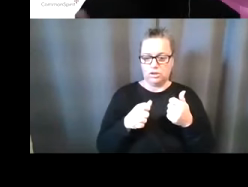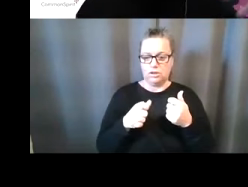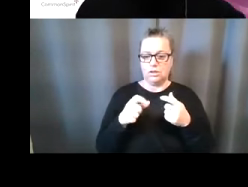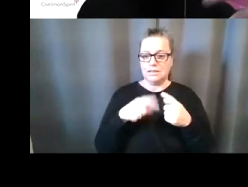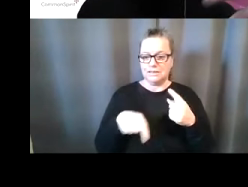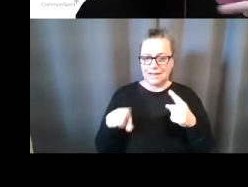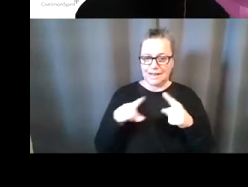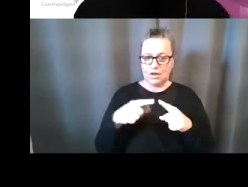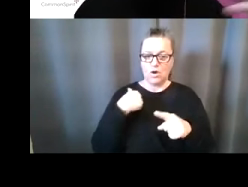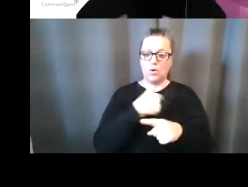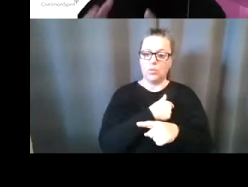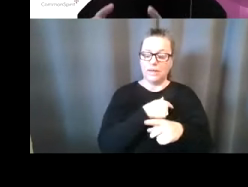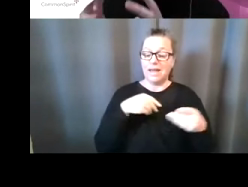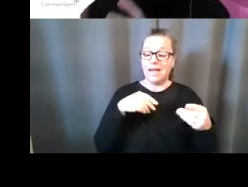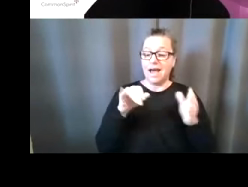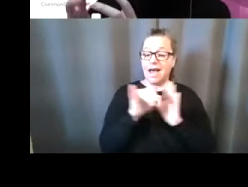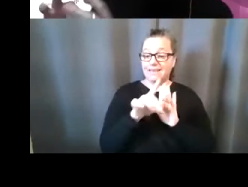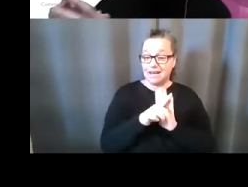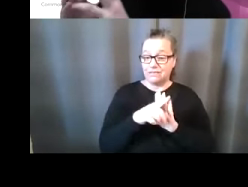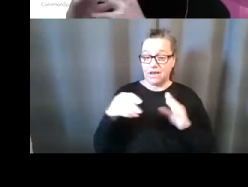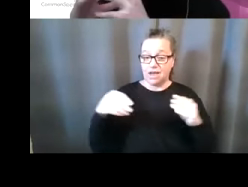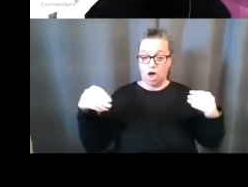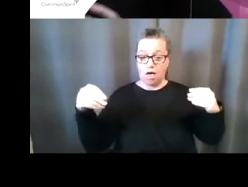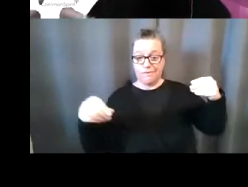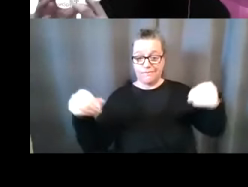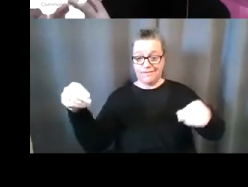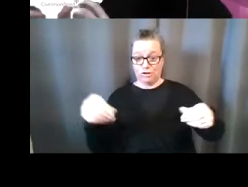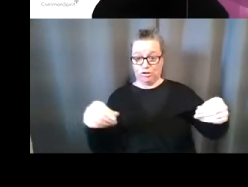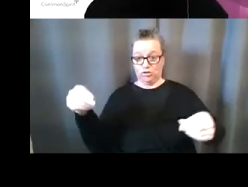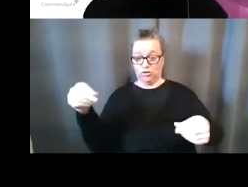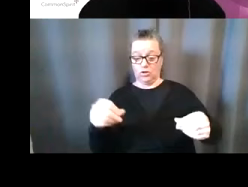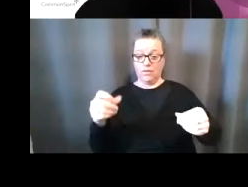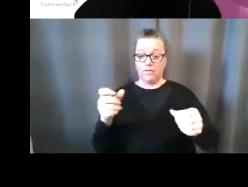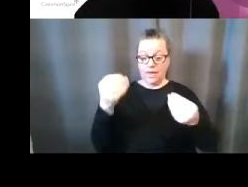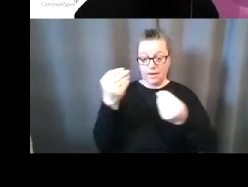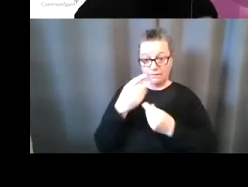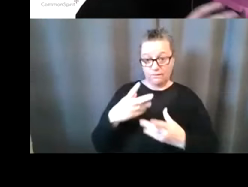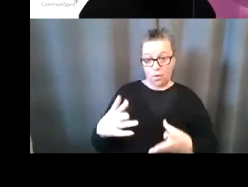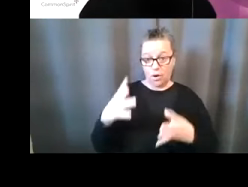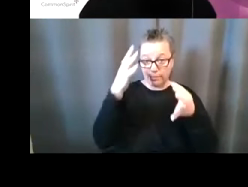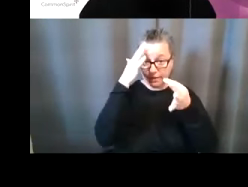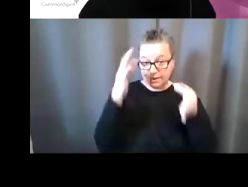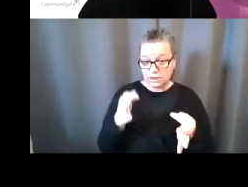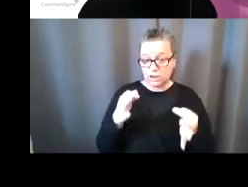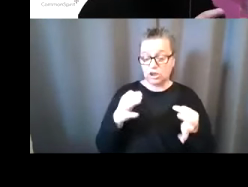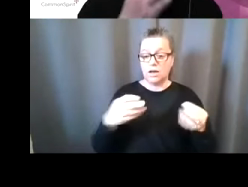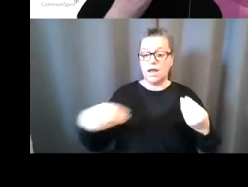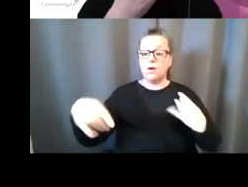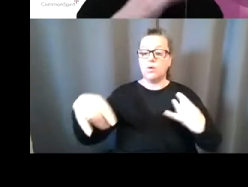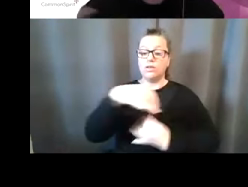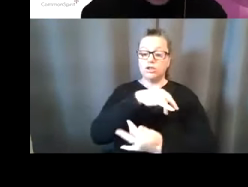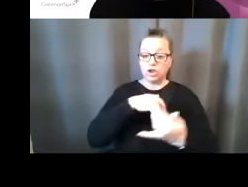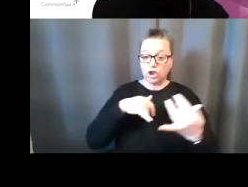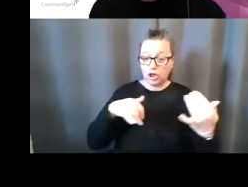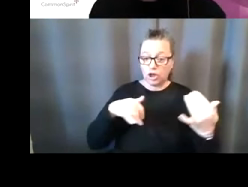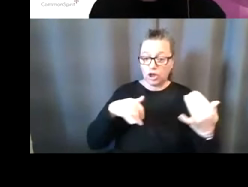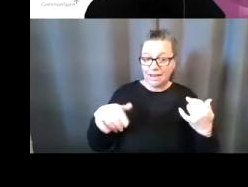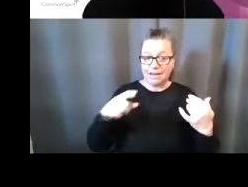all the feeders that inform the decisions made in these cycles, and we circulated these fishbones across